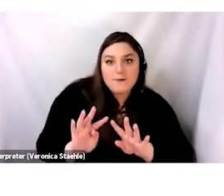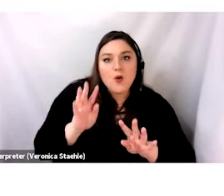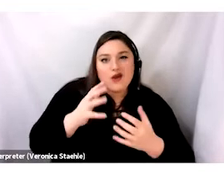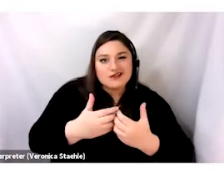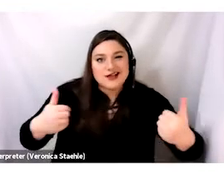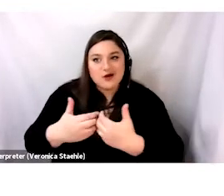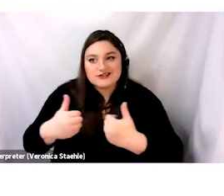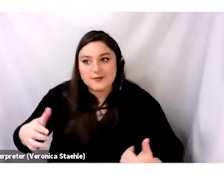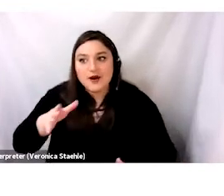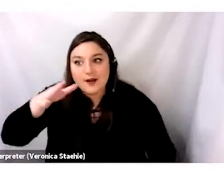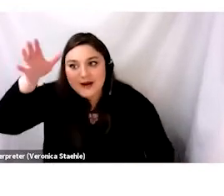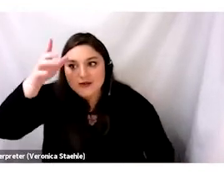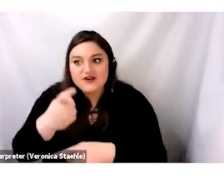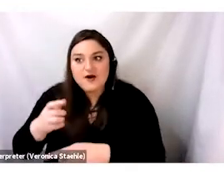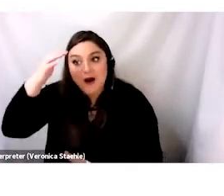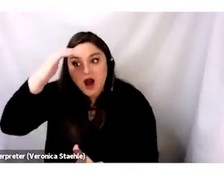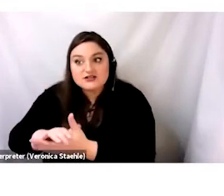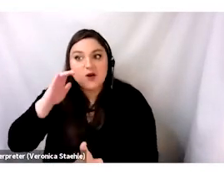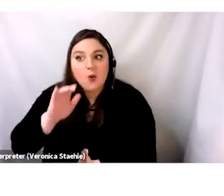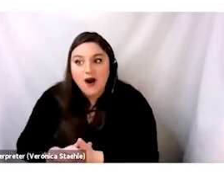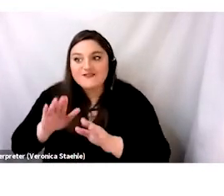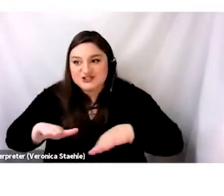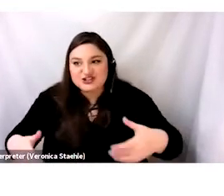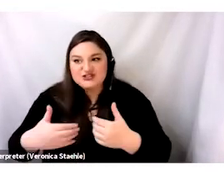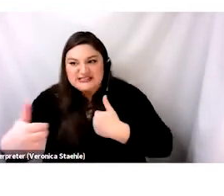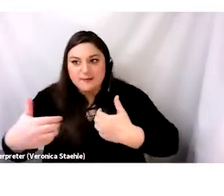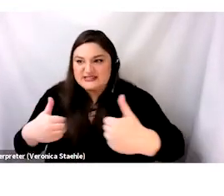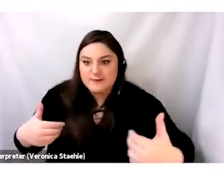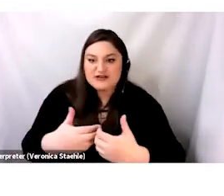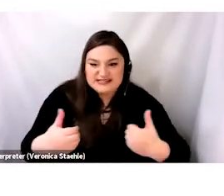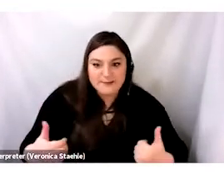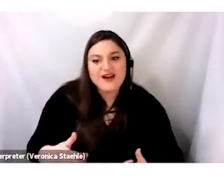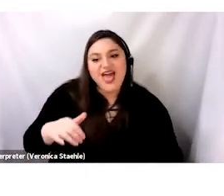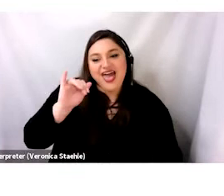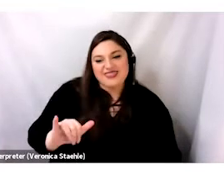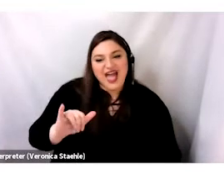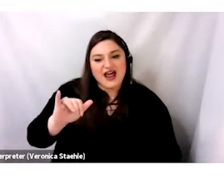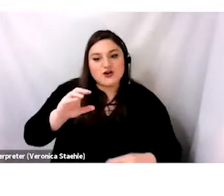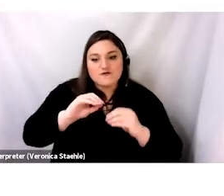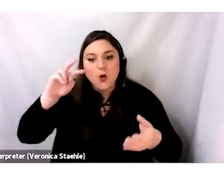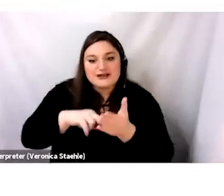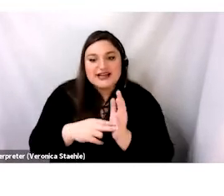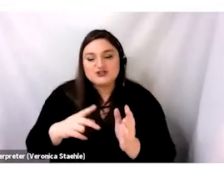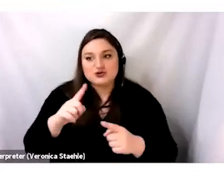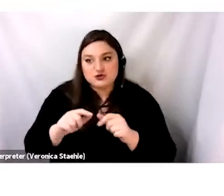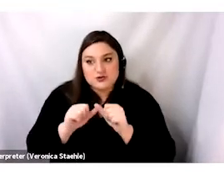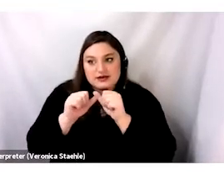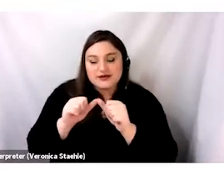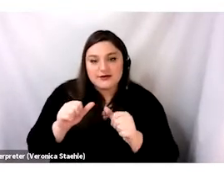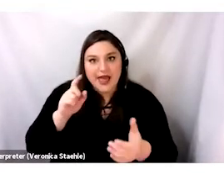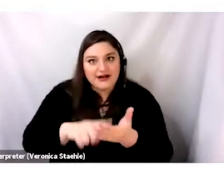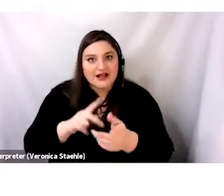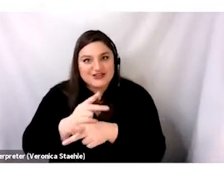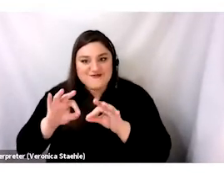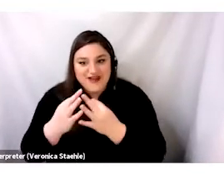free labor in the states. And why? Because at this time, there was an unprecedented growth of the cotton industry globally,